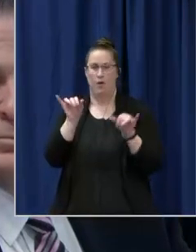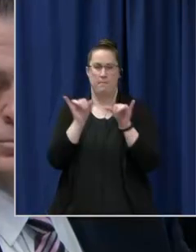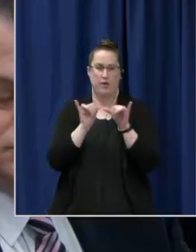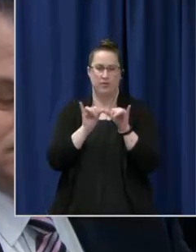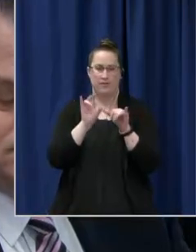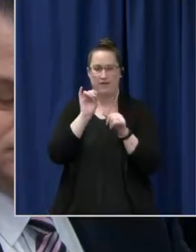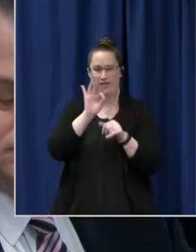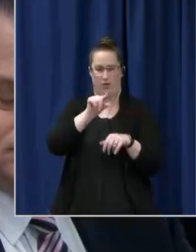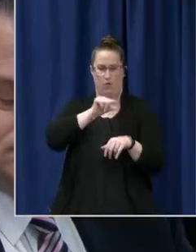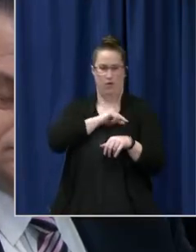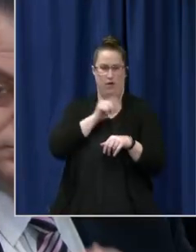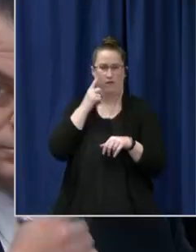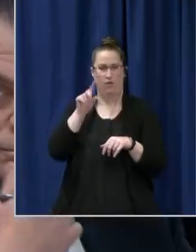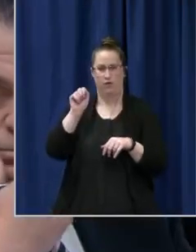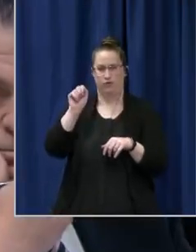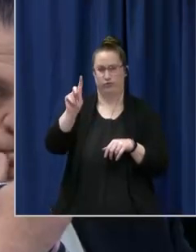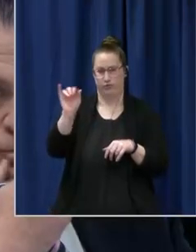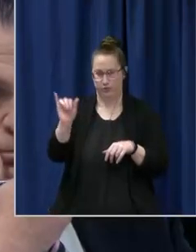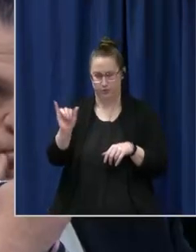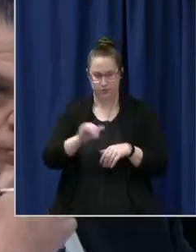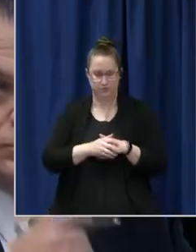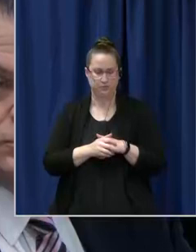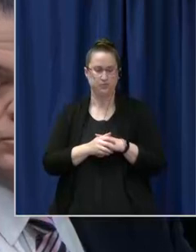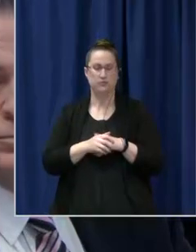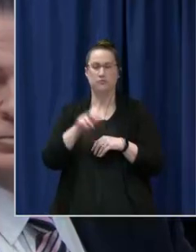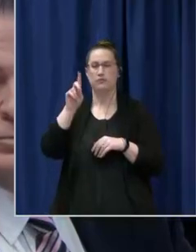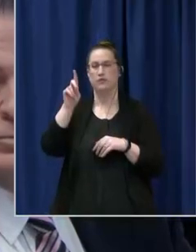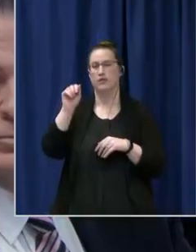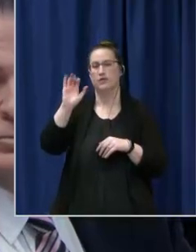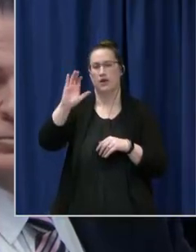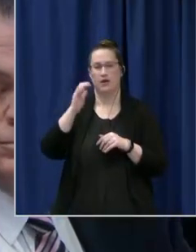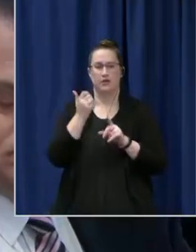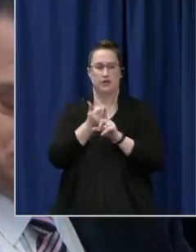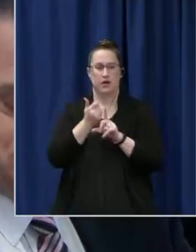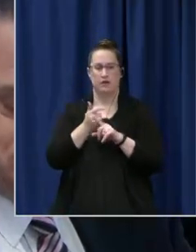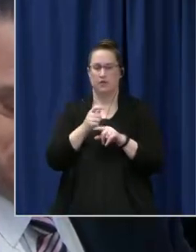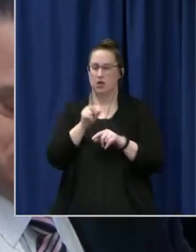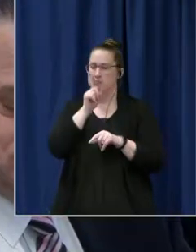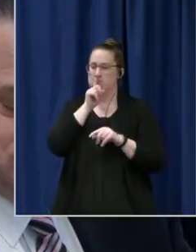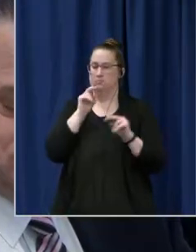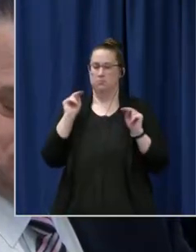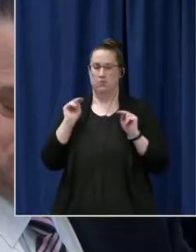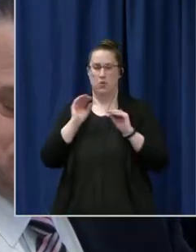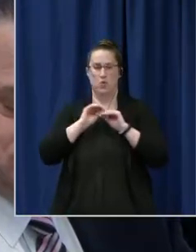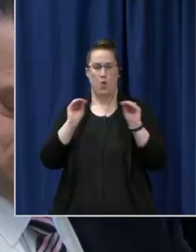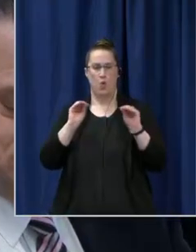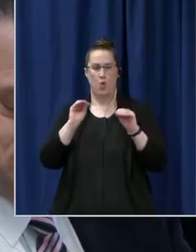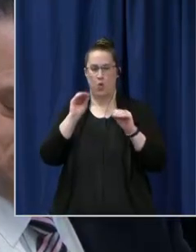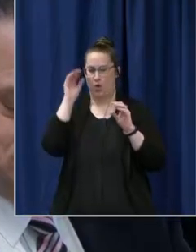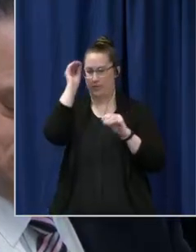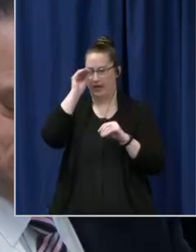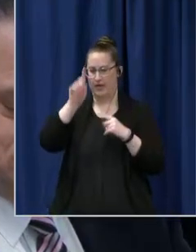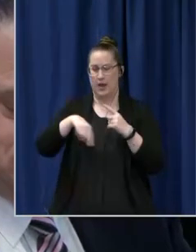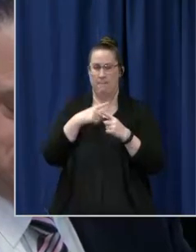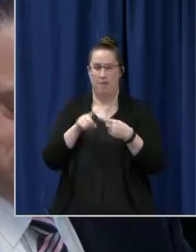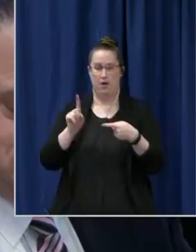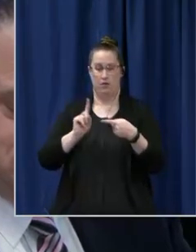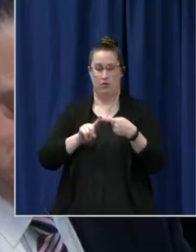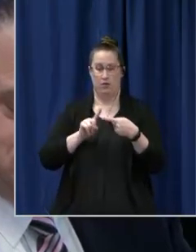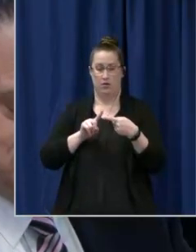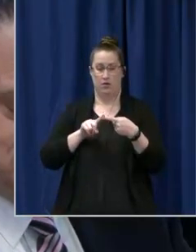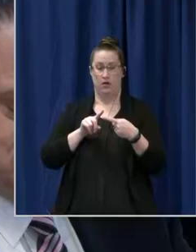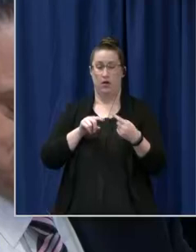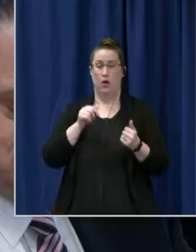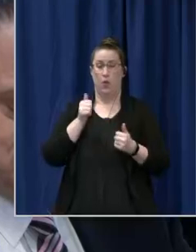of audio description. The DAC offers no opinion about, one, whether or to